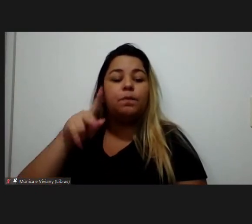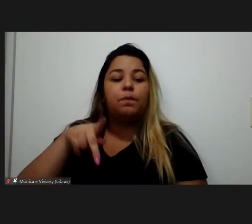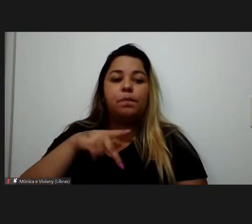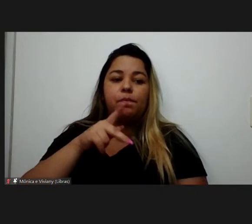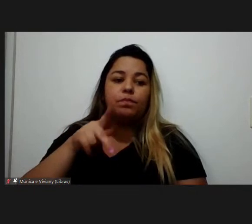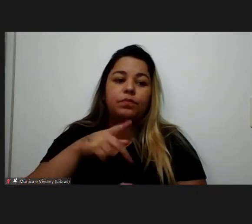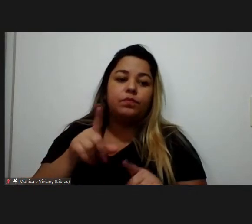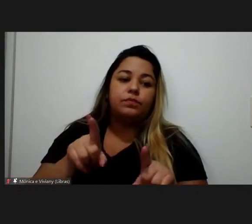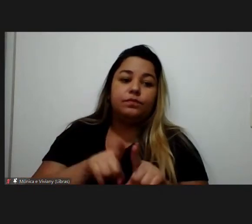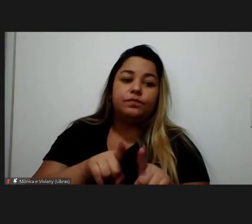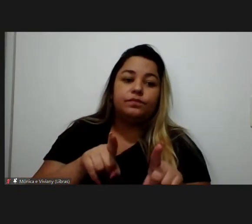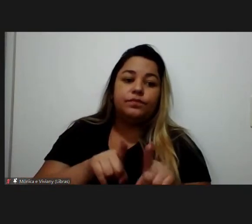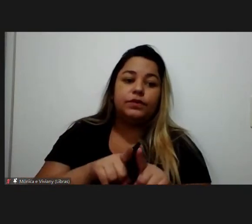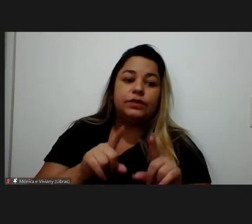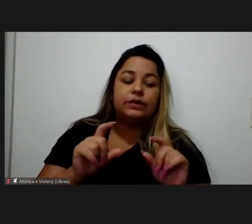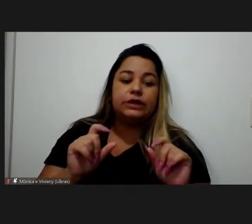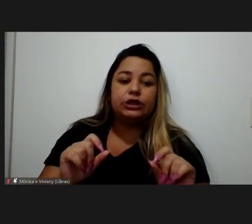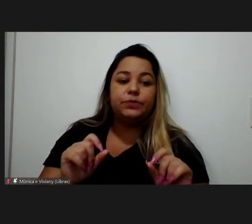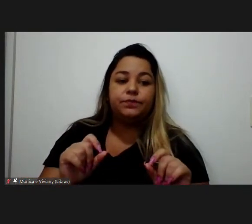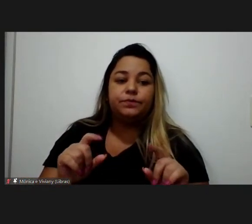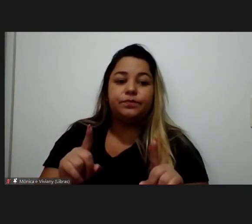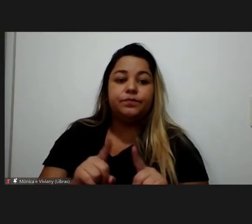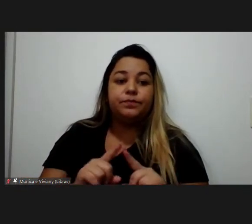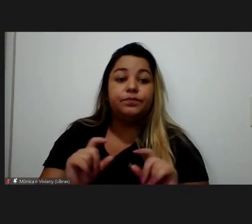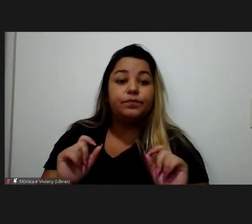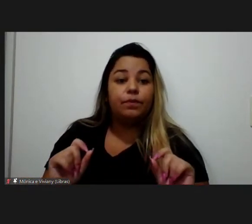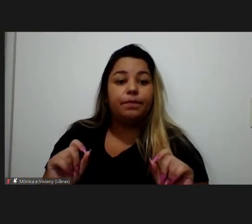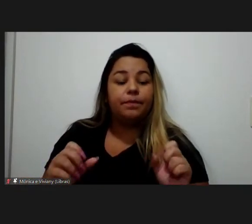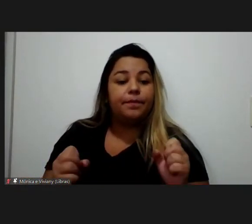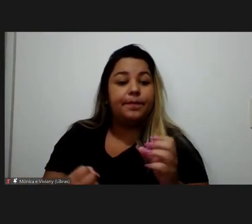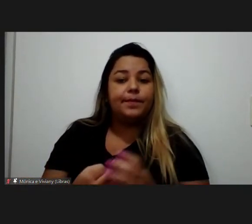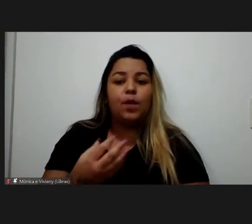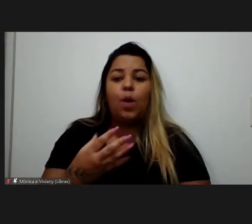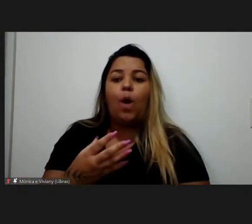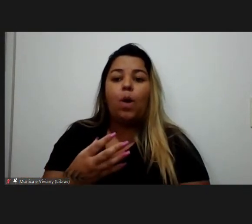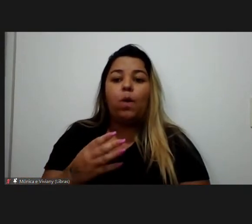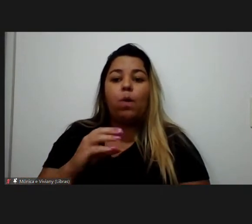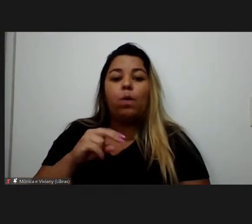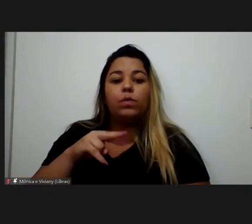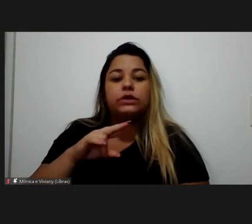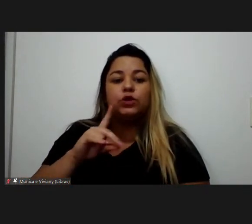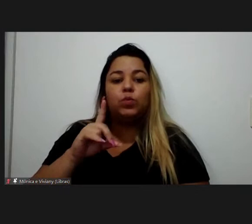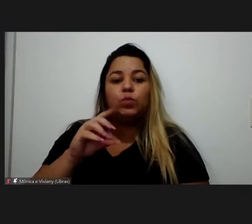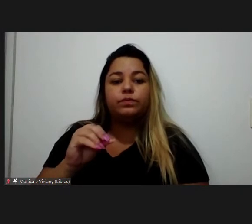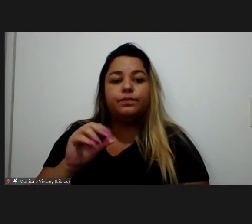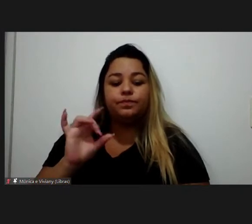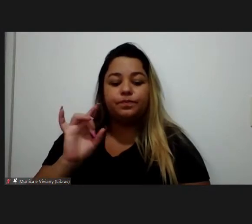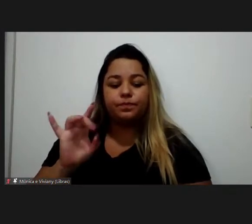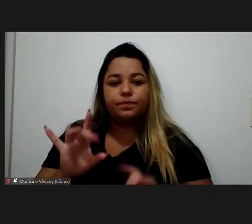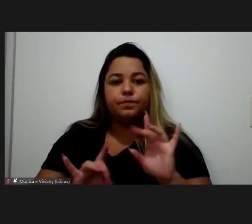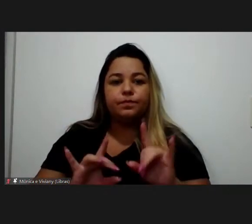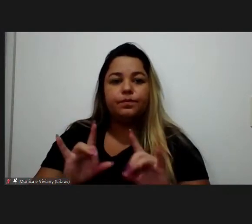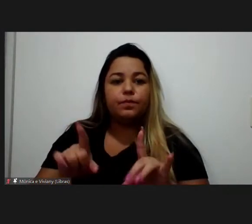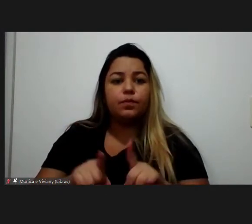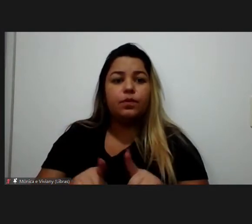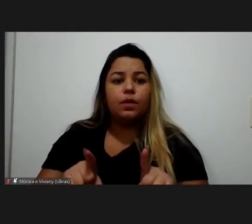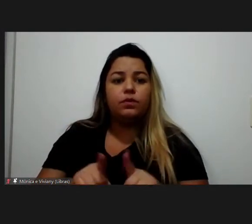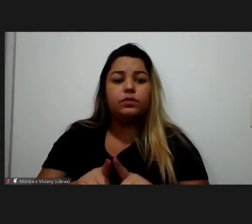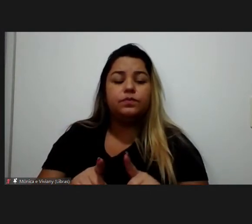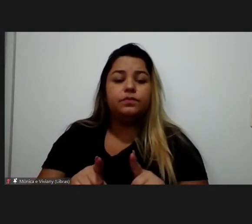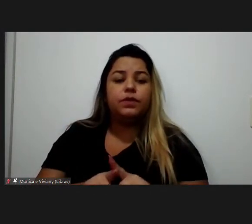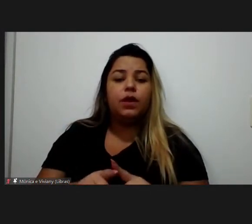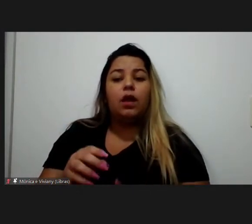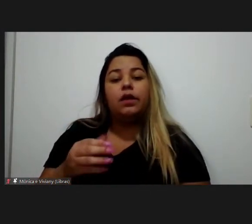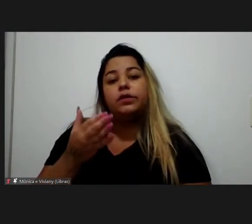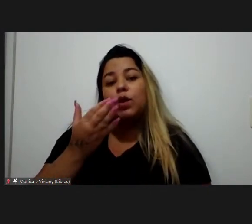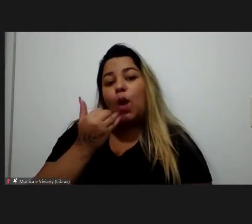country that occurred, we highlight the debate was enlarged with social